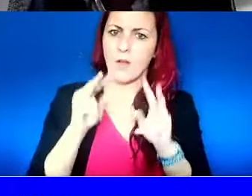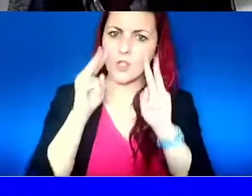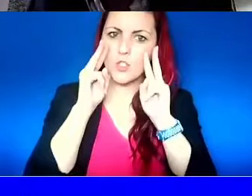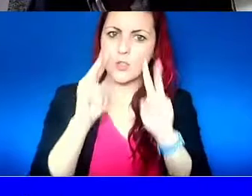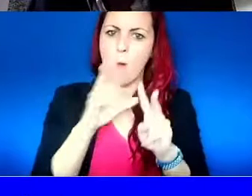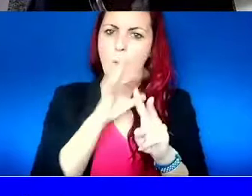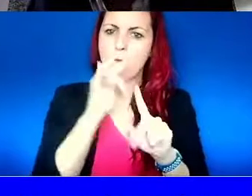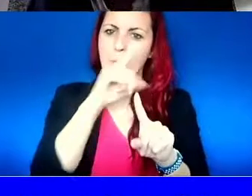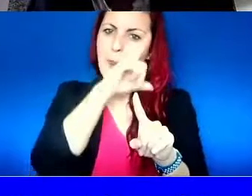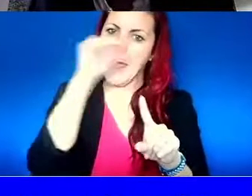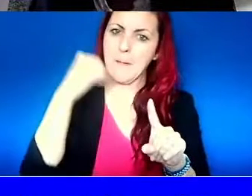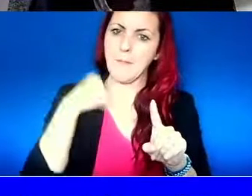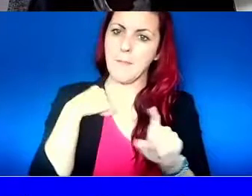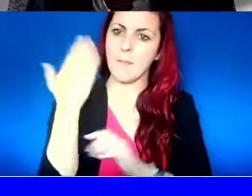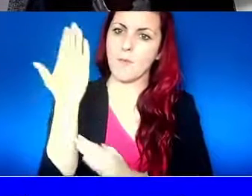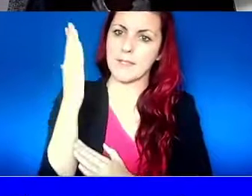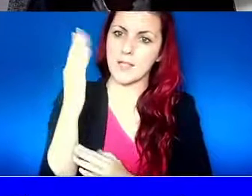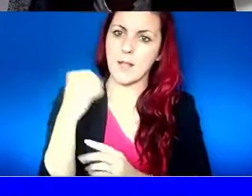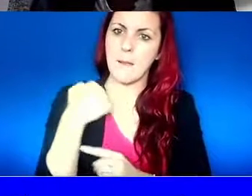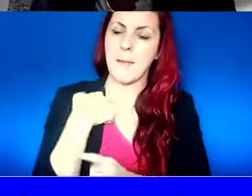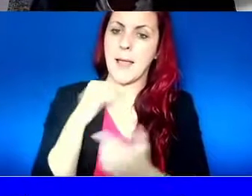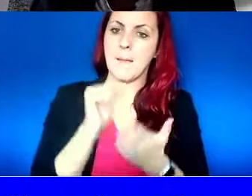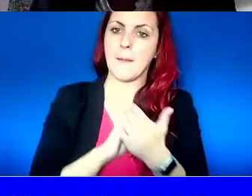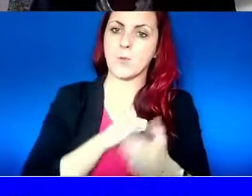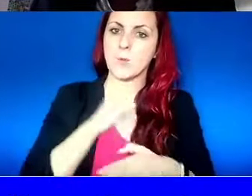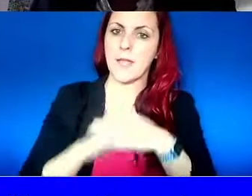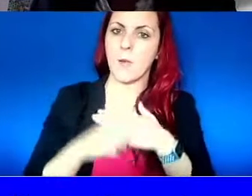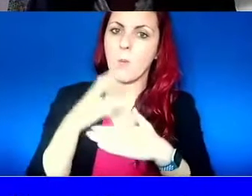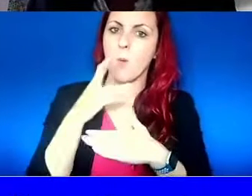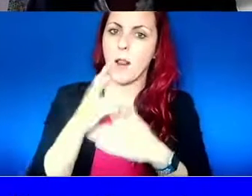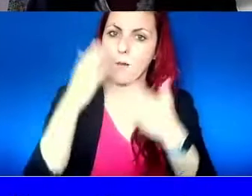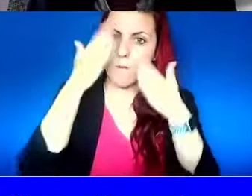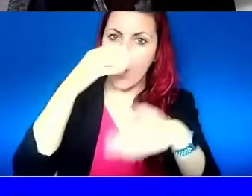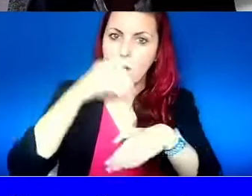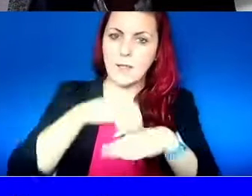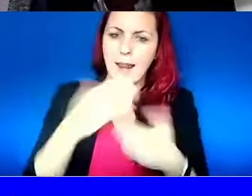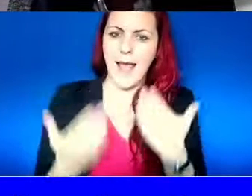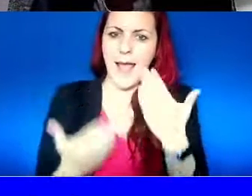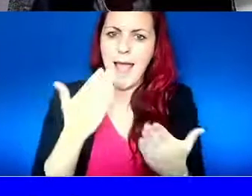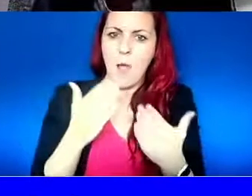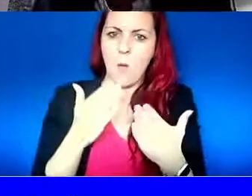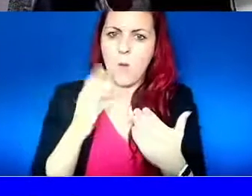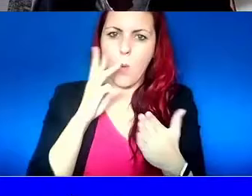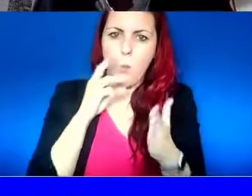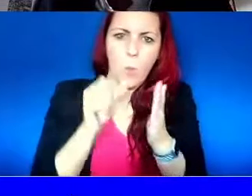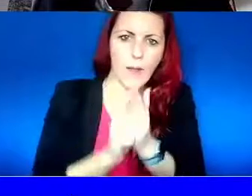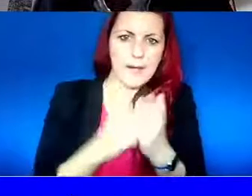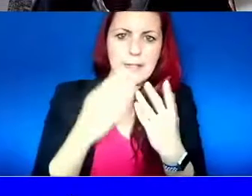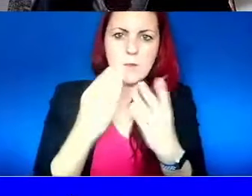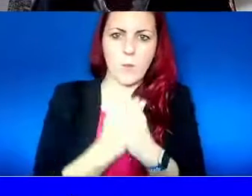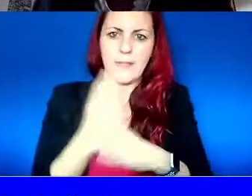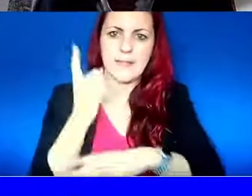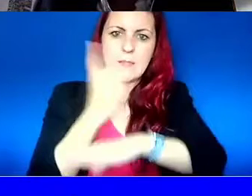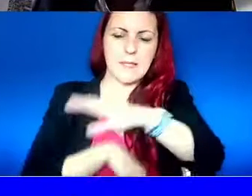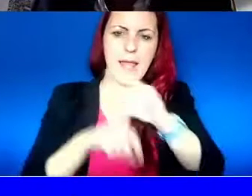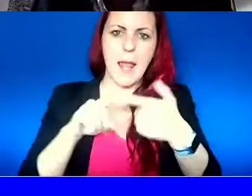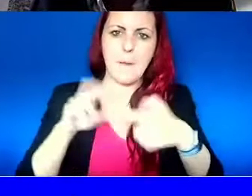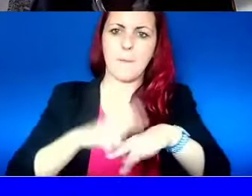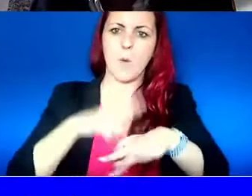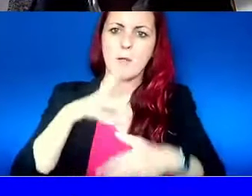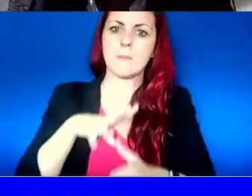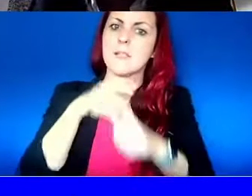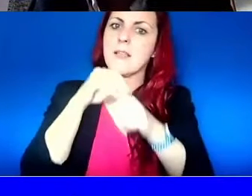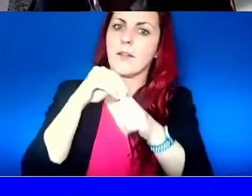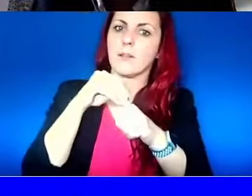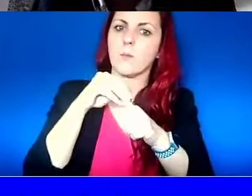of my presentation, my paper today will focus on how witnesses with disabilities and perhaps more specifically how witnesses